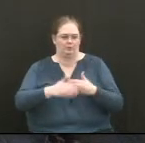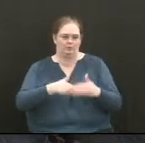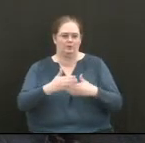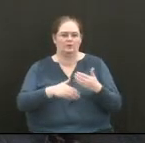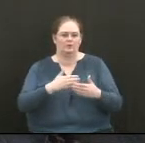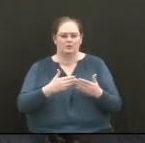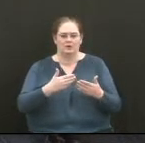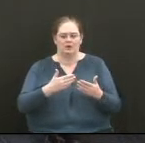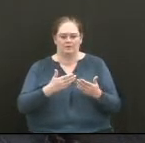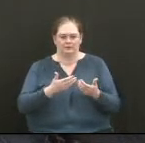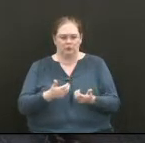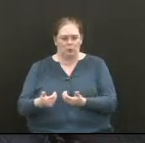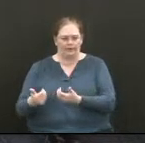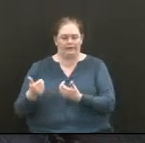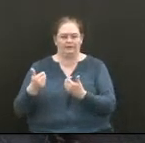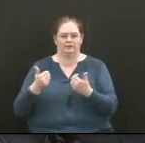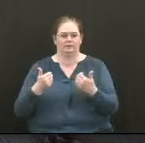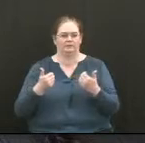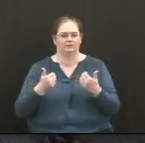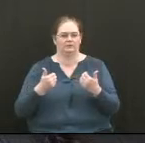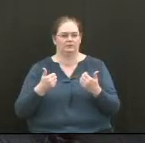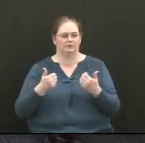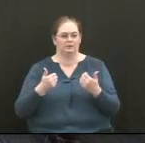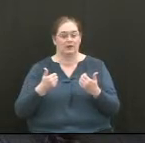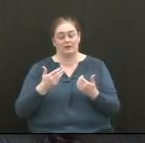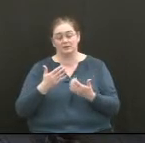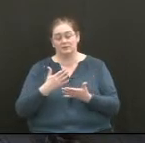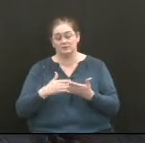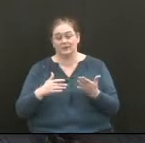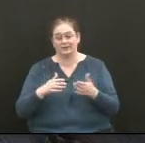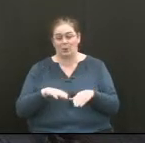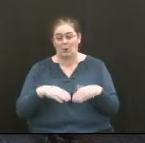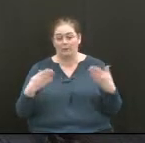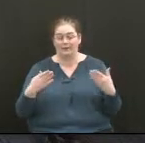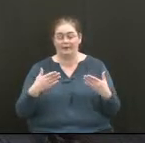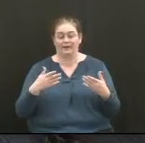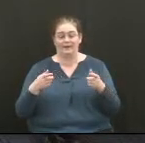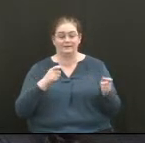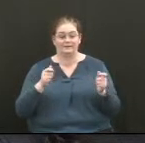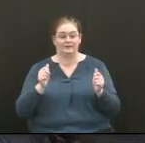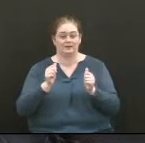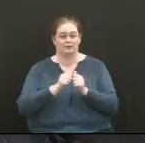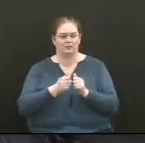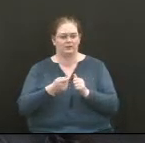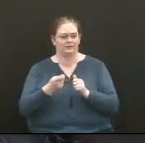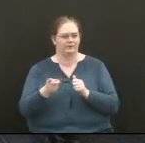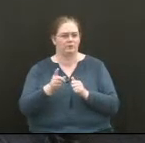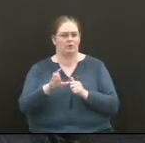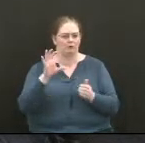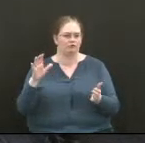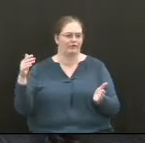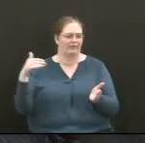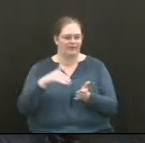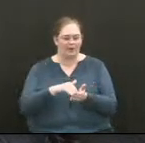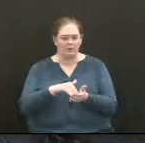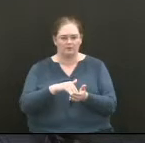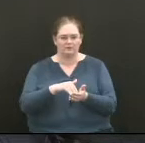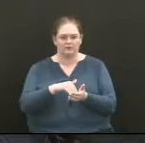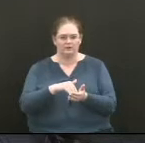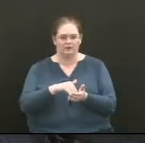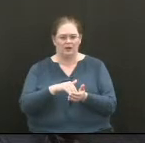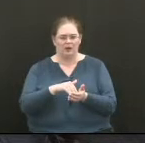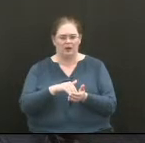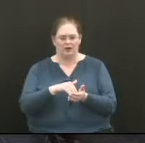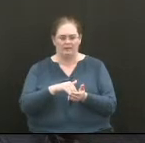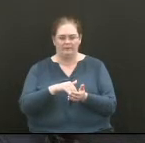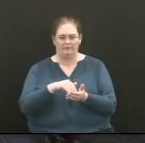of sorting and at some point even opening and you know, dealing with a couple hundred thousand